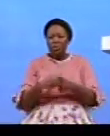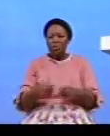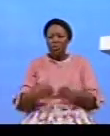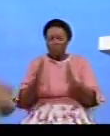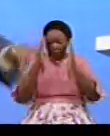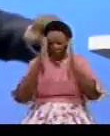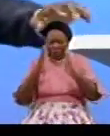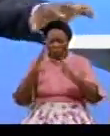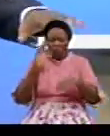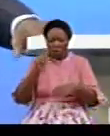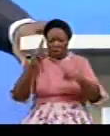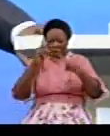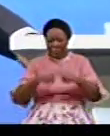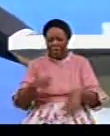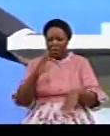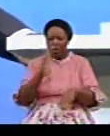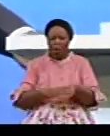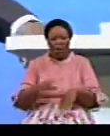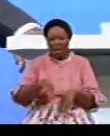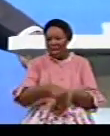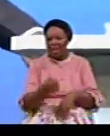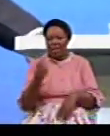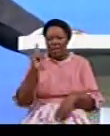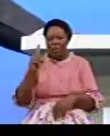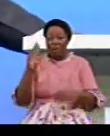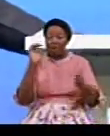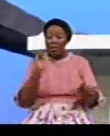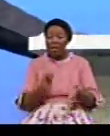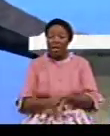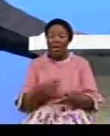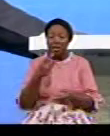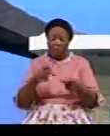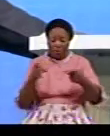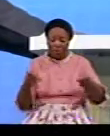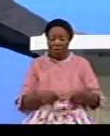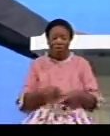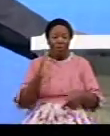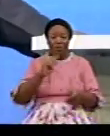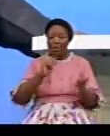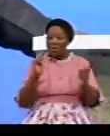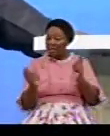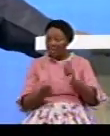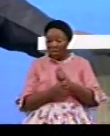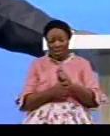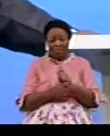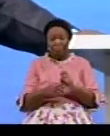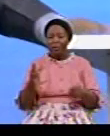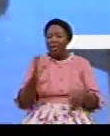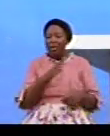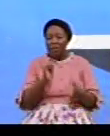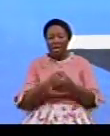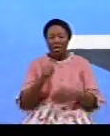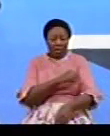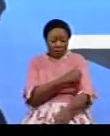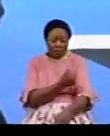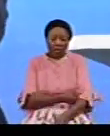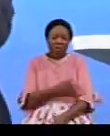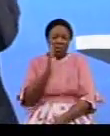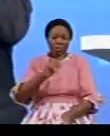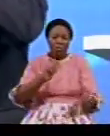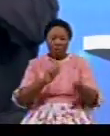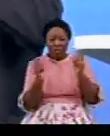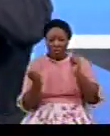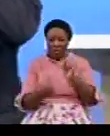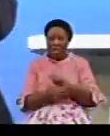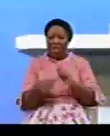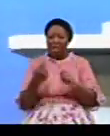your habitation. And you gather all those things together, you throw them away, and you give Jesus the